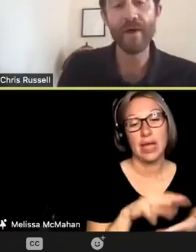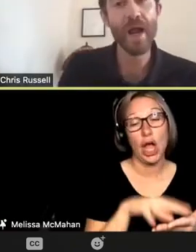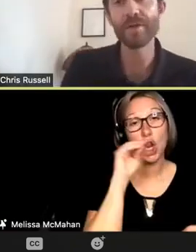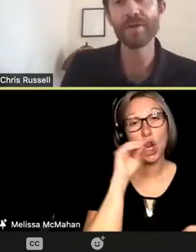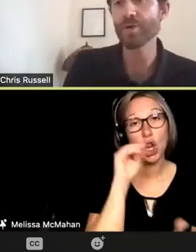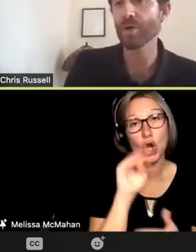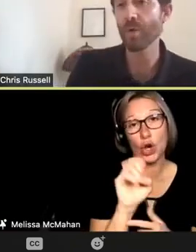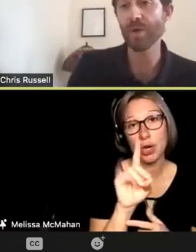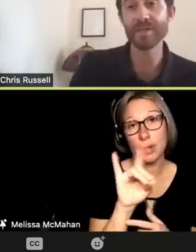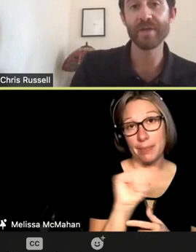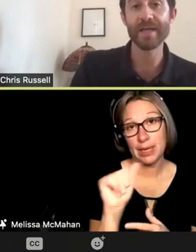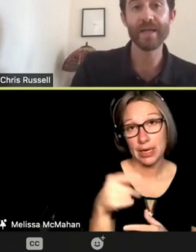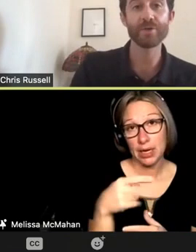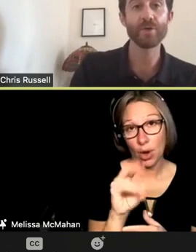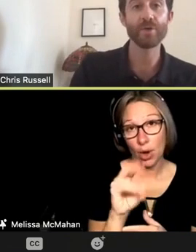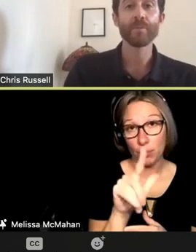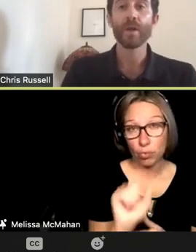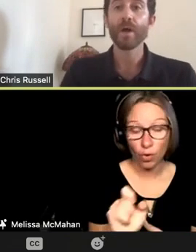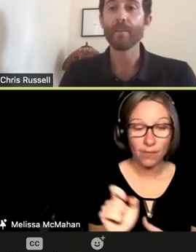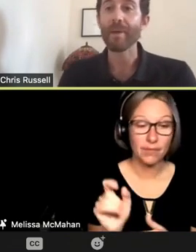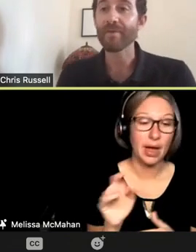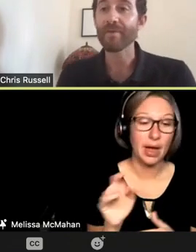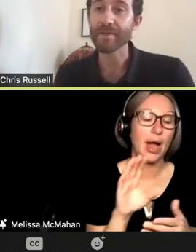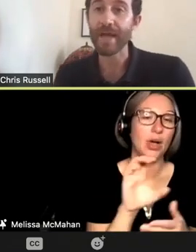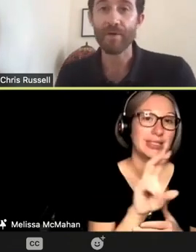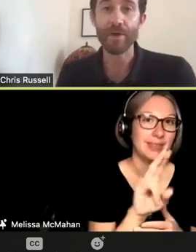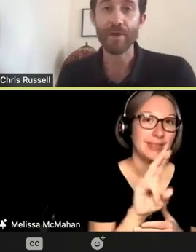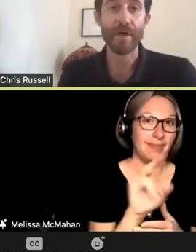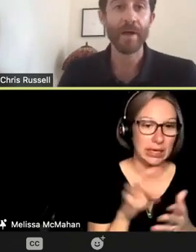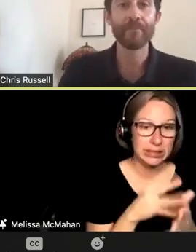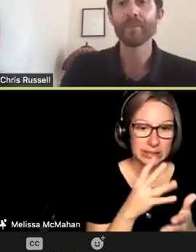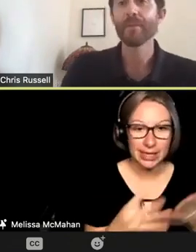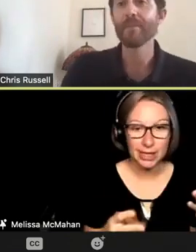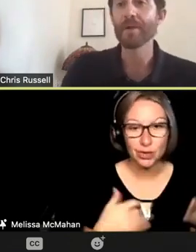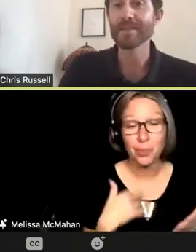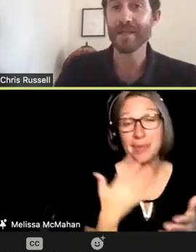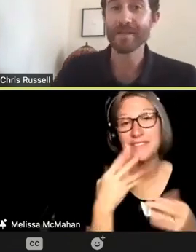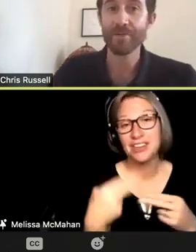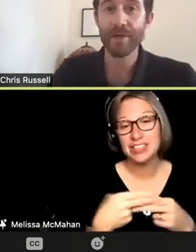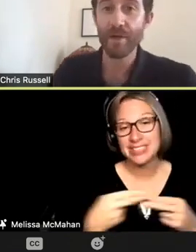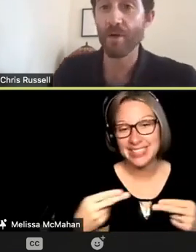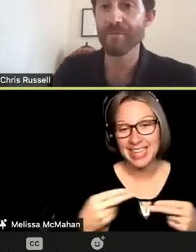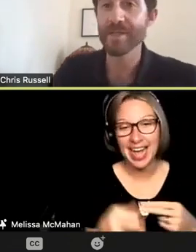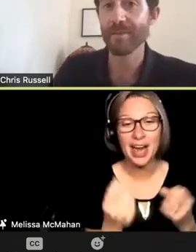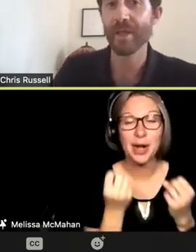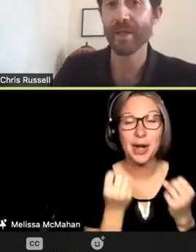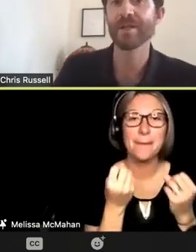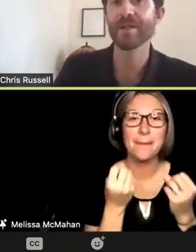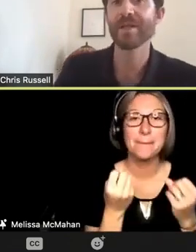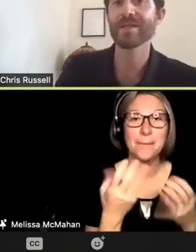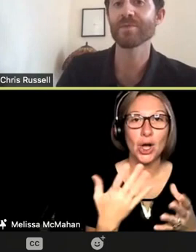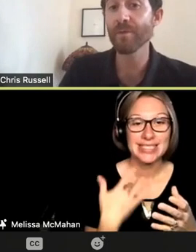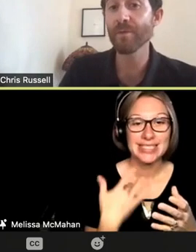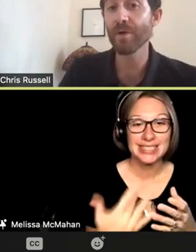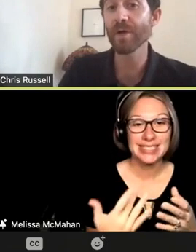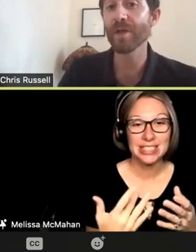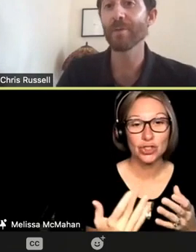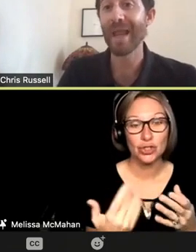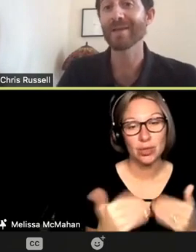media profile, this should go into the CVI schedule. My favorite slide of all time, multisensory overstimulation